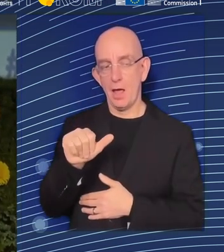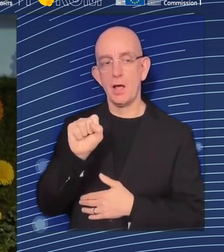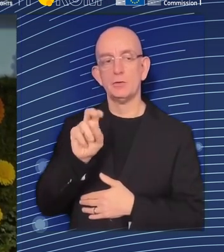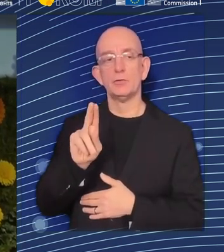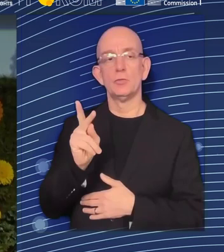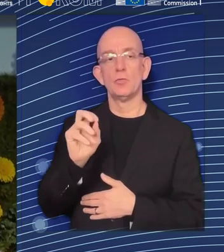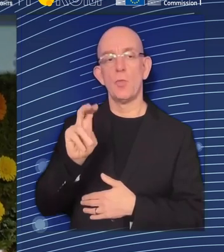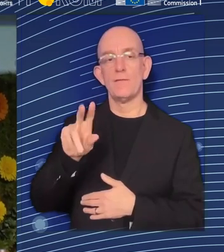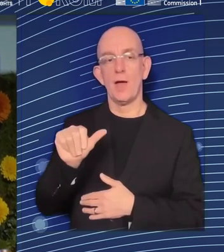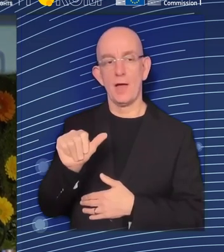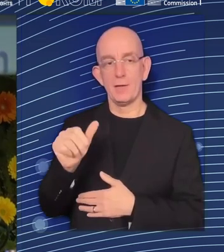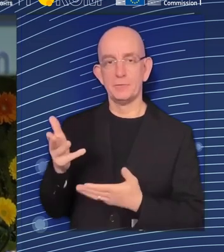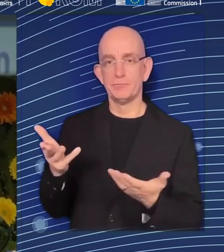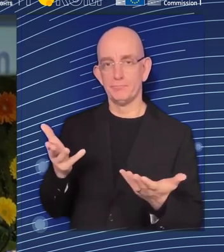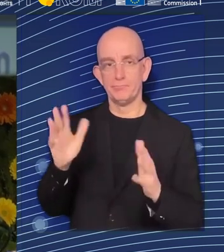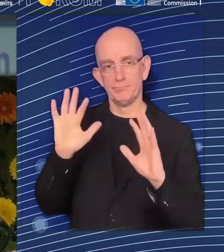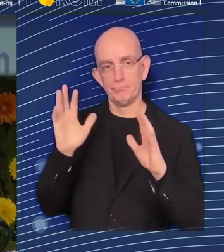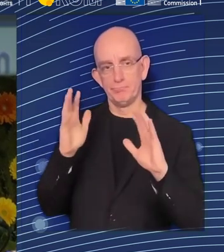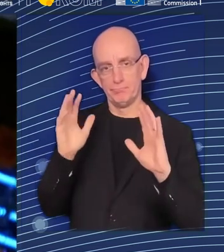yes, yes, yes, yes, yes.